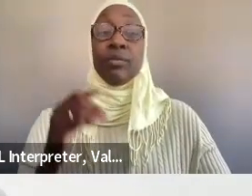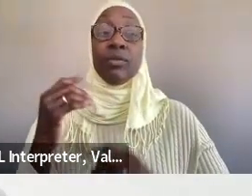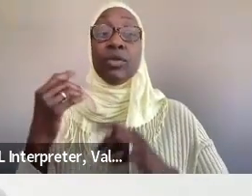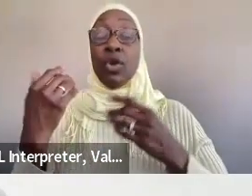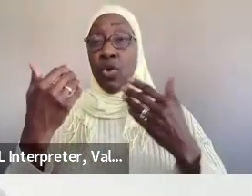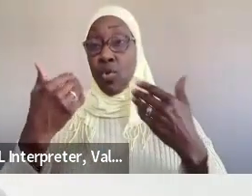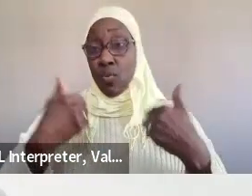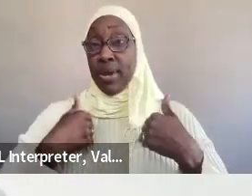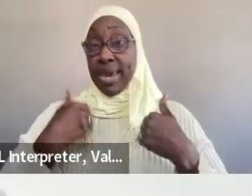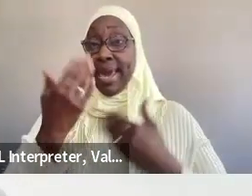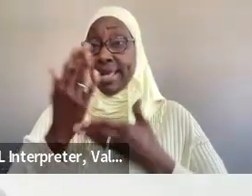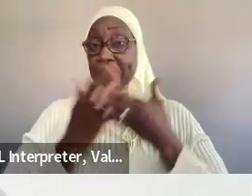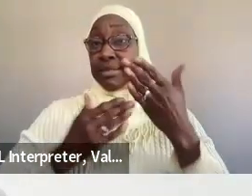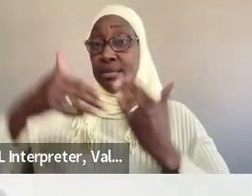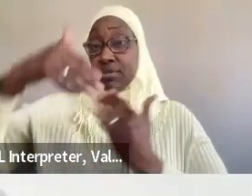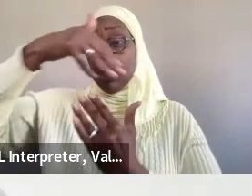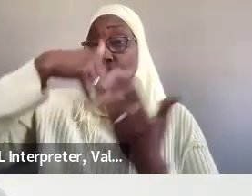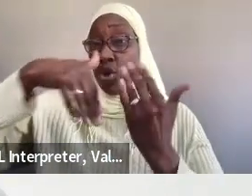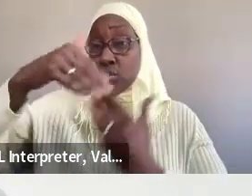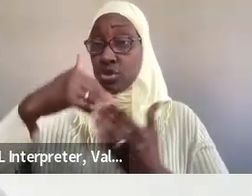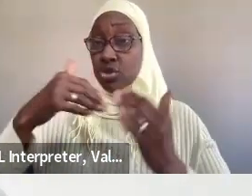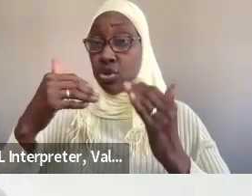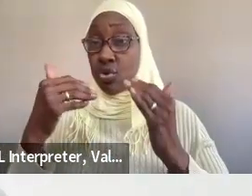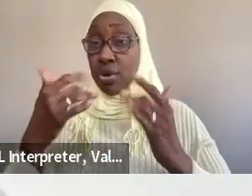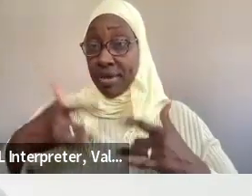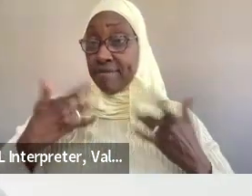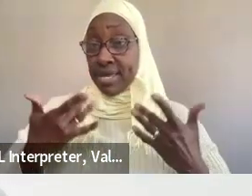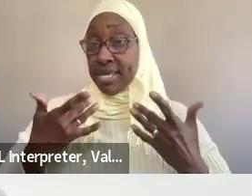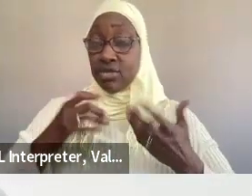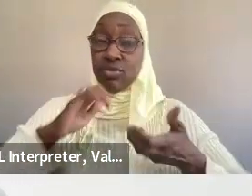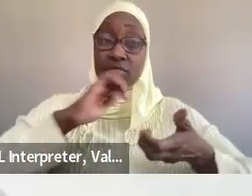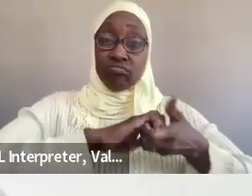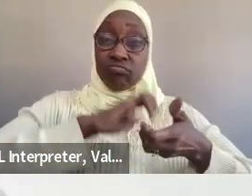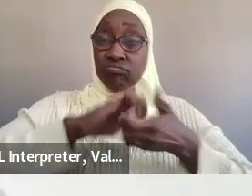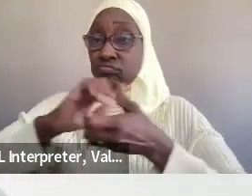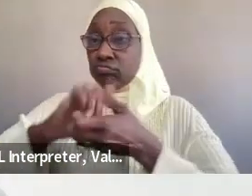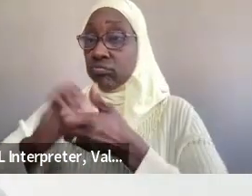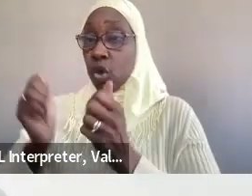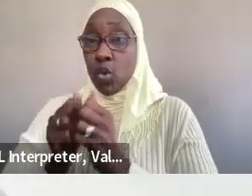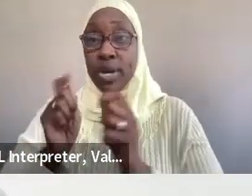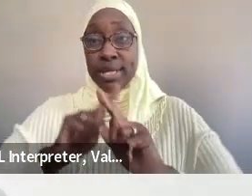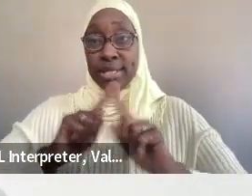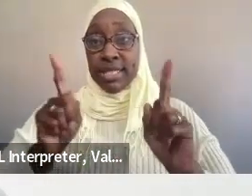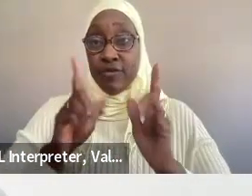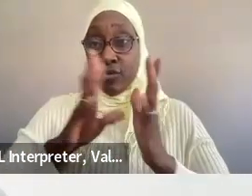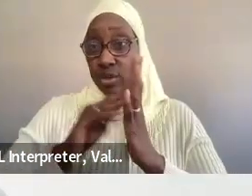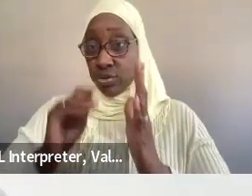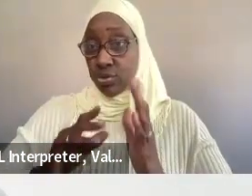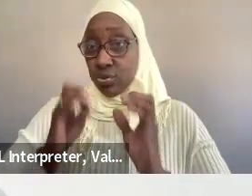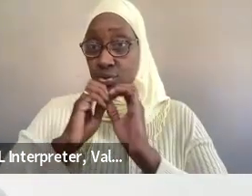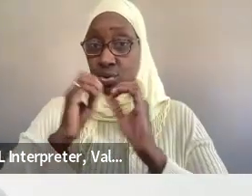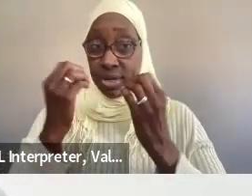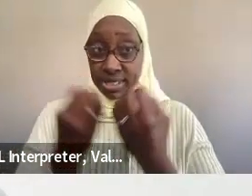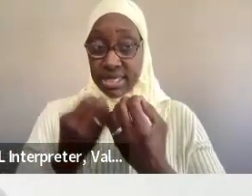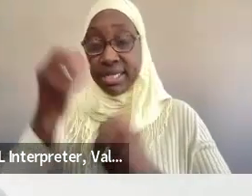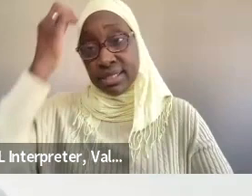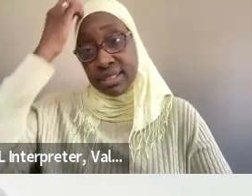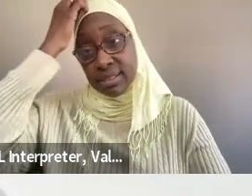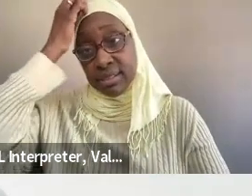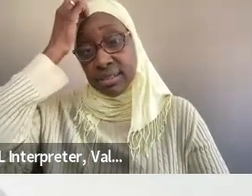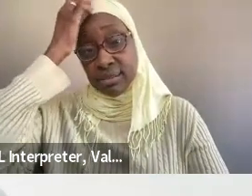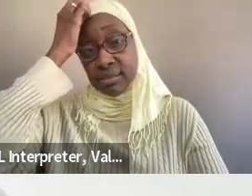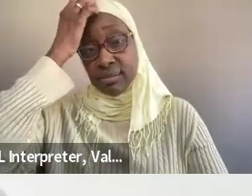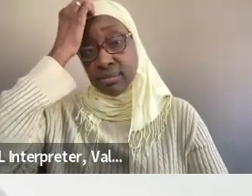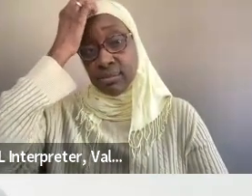students, grad student organizations to host the Welcome Back Renaissance themed party this fall. We worked